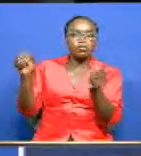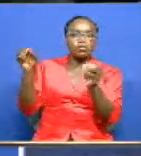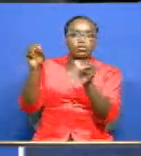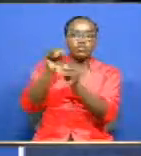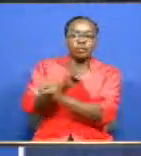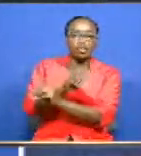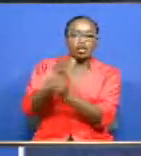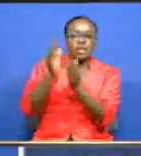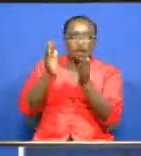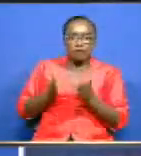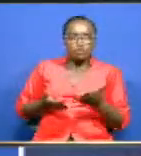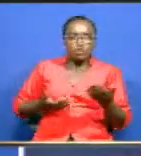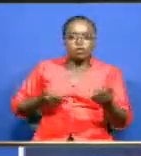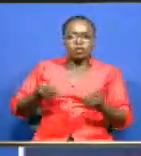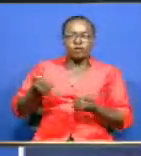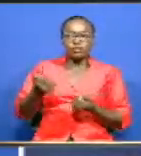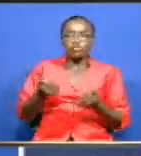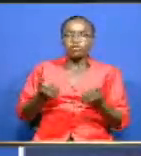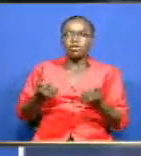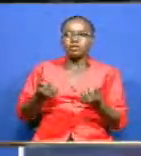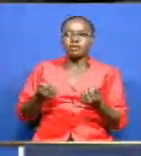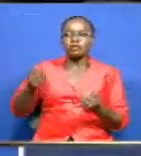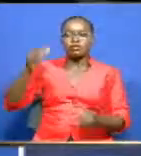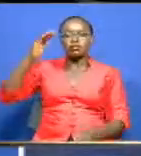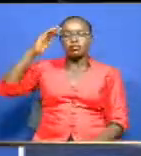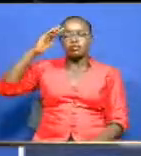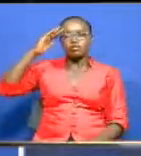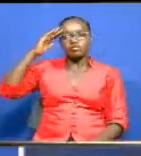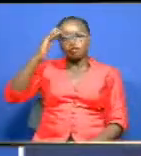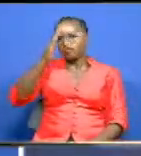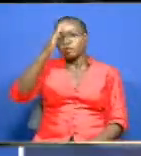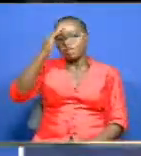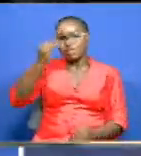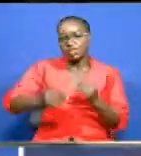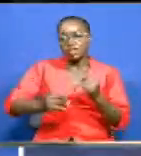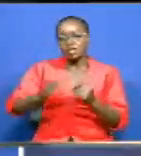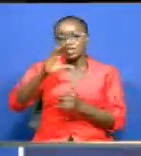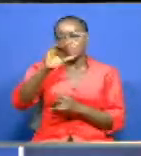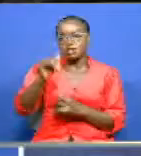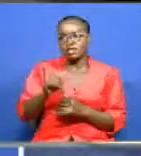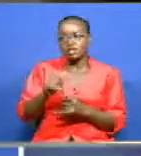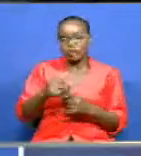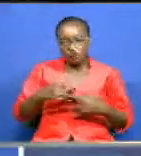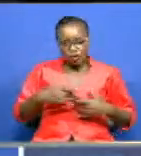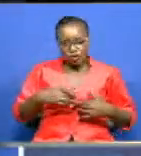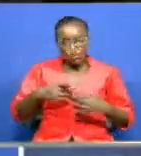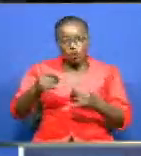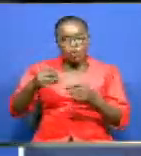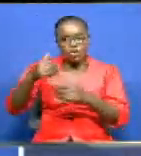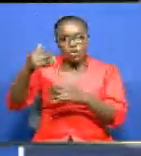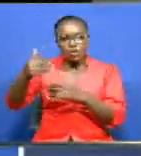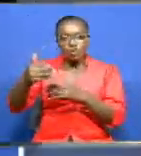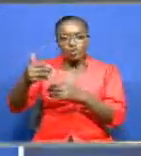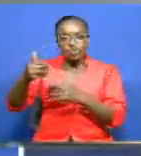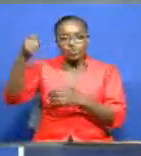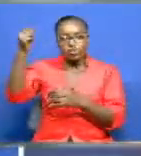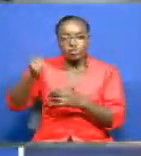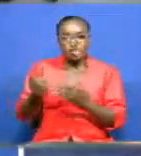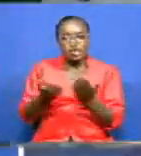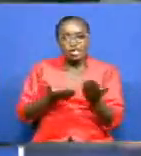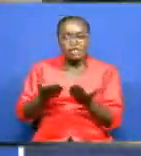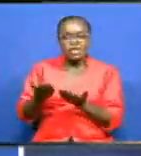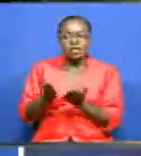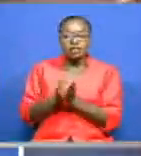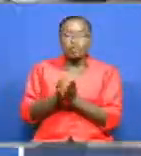his personal vehicle, gets the last salute as Chief Justice, and drives out of the judiciary, having served his time